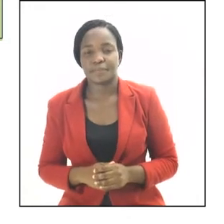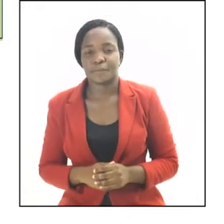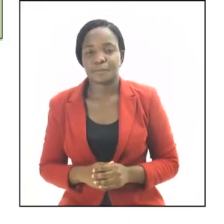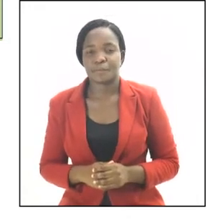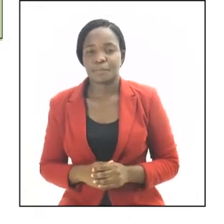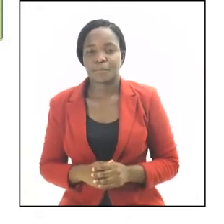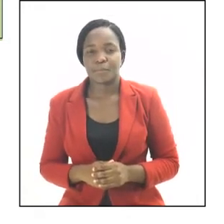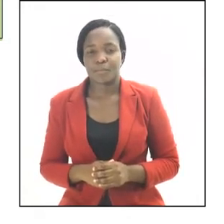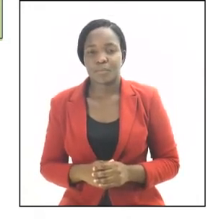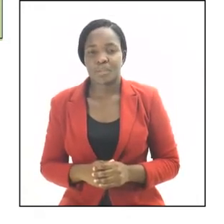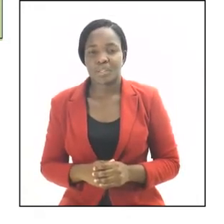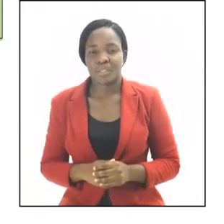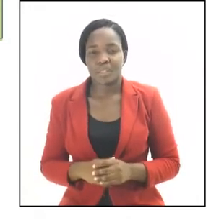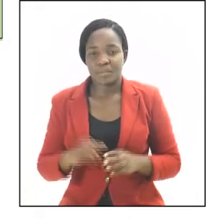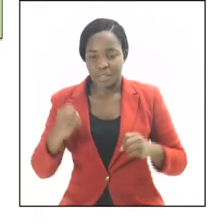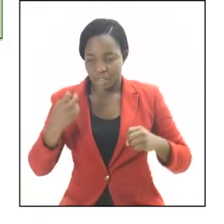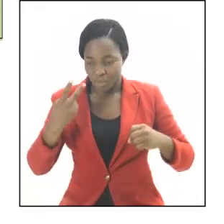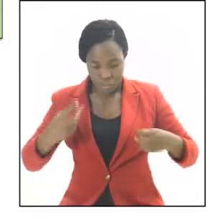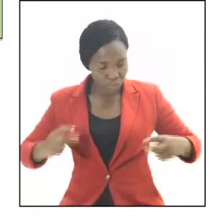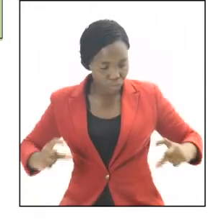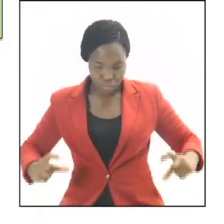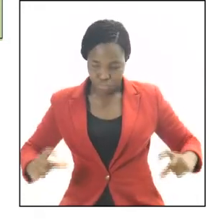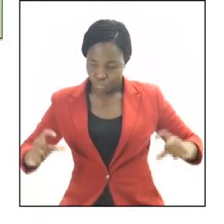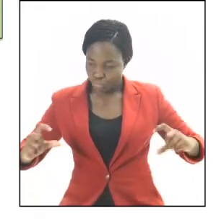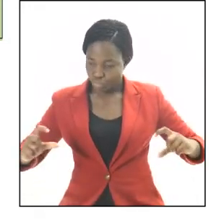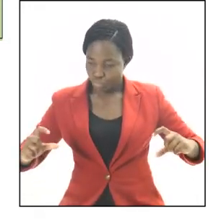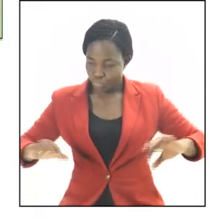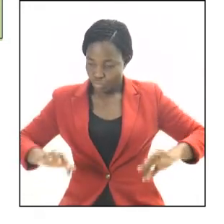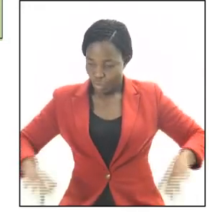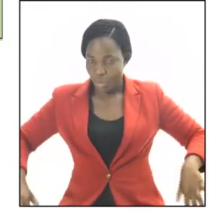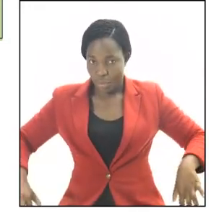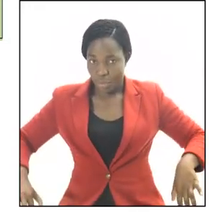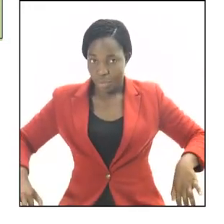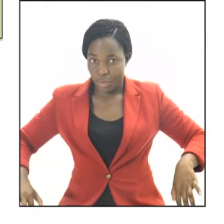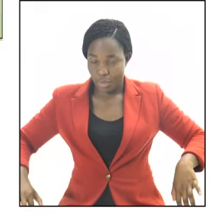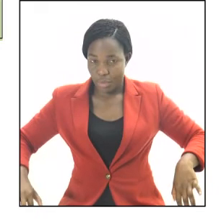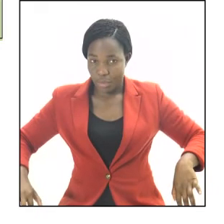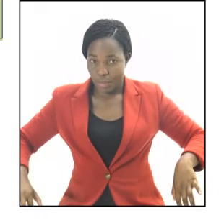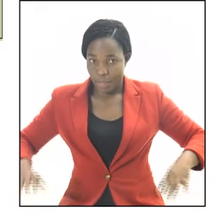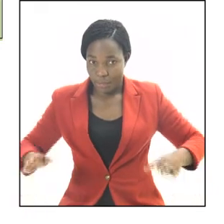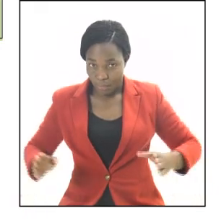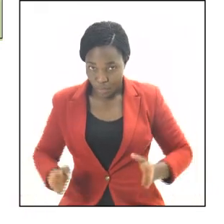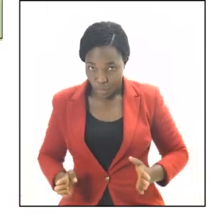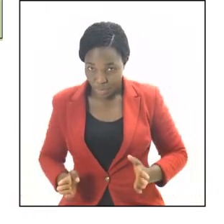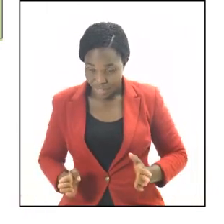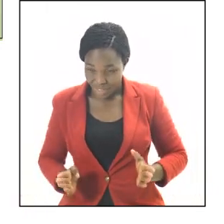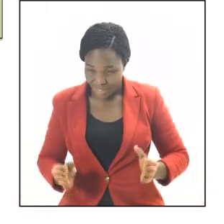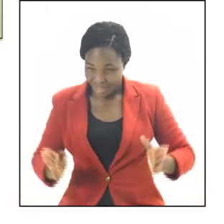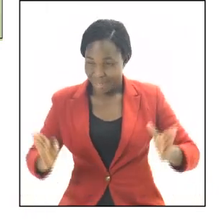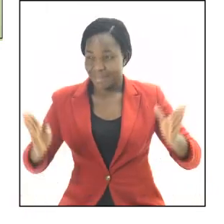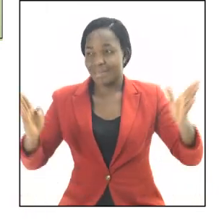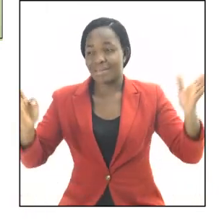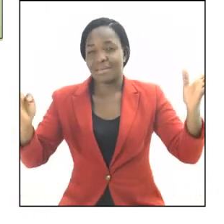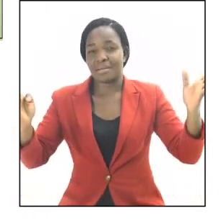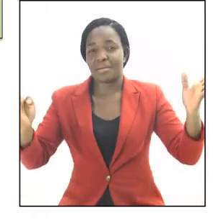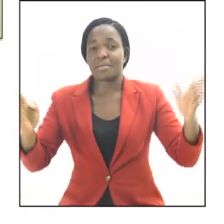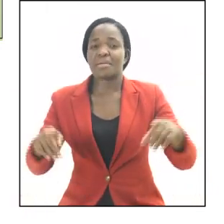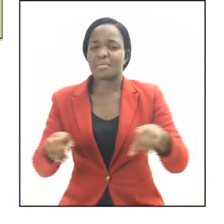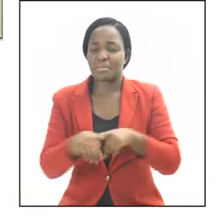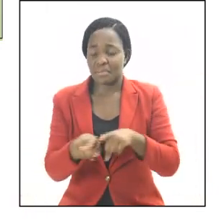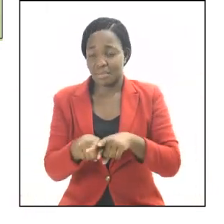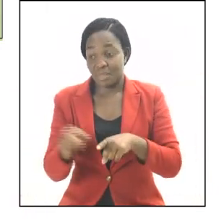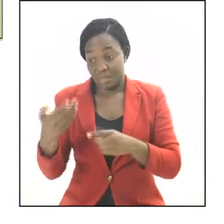away, say, 2 squares on either side at the bottom, you will end up with something that looks exactly like the piece of